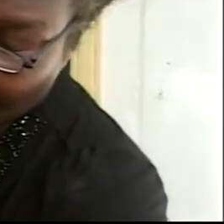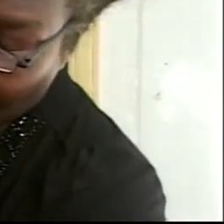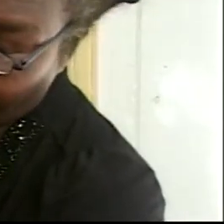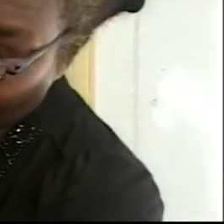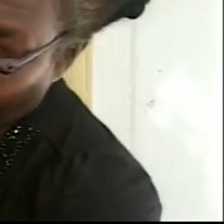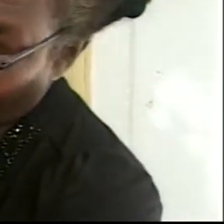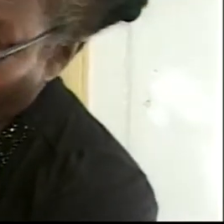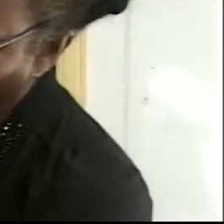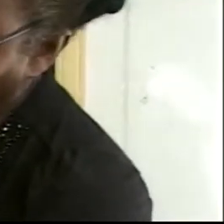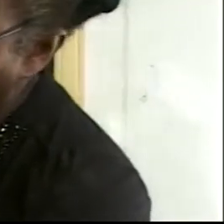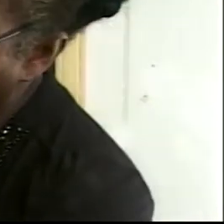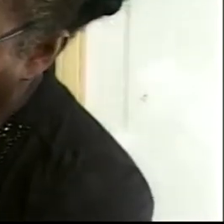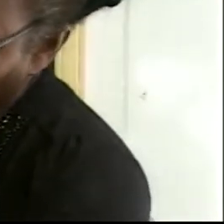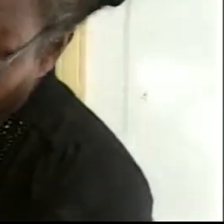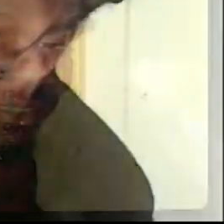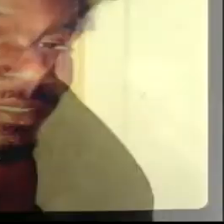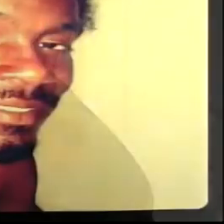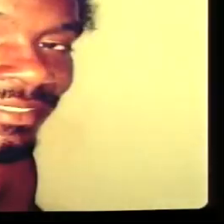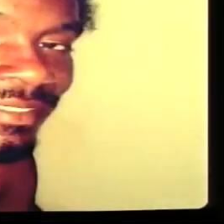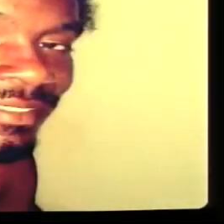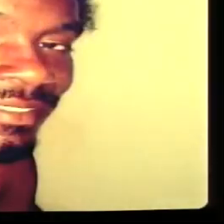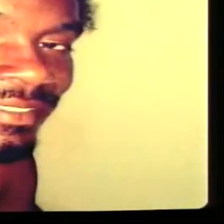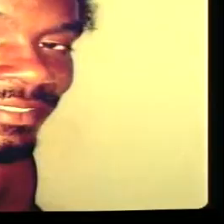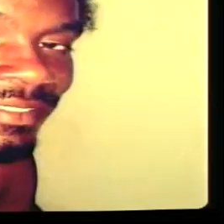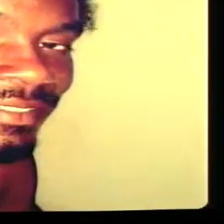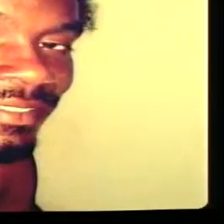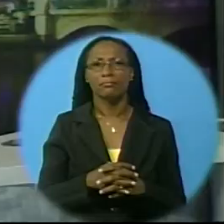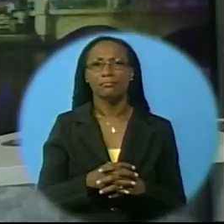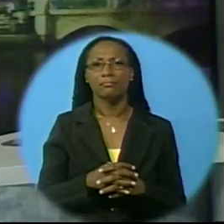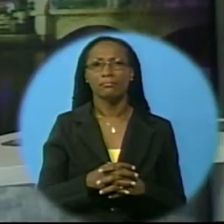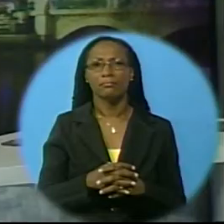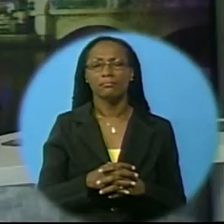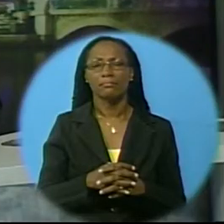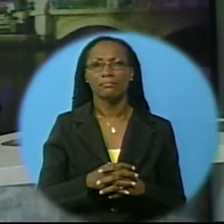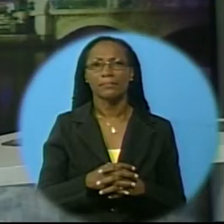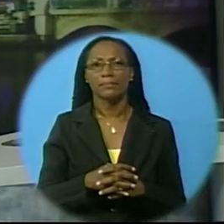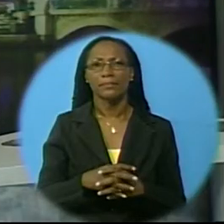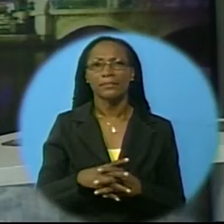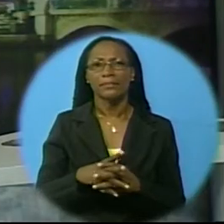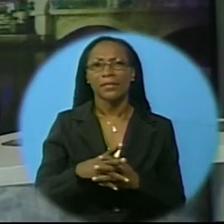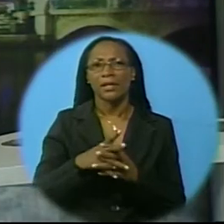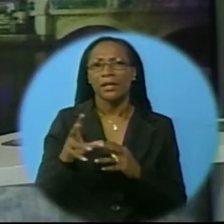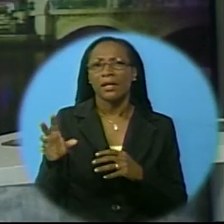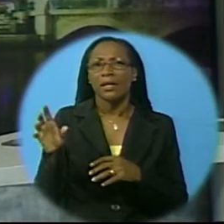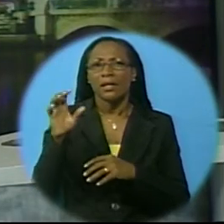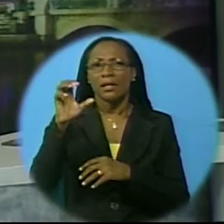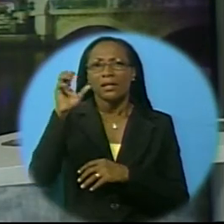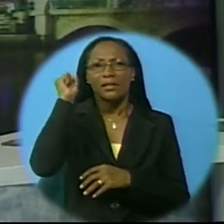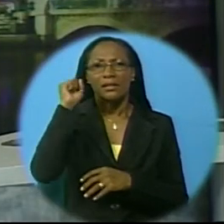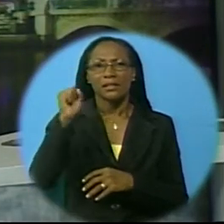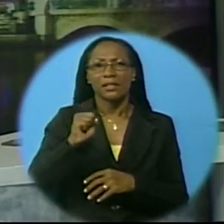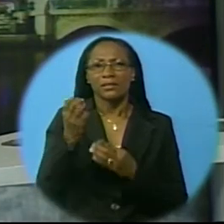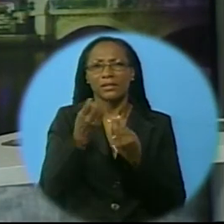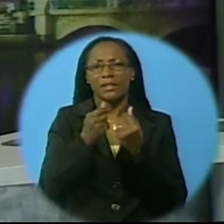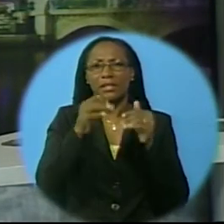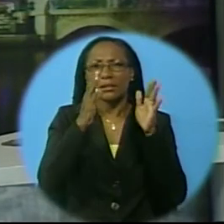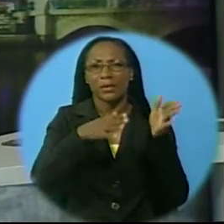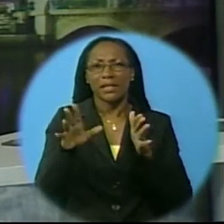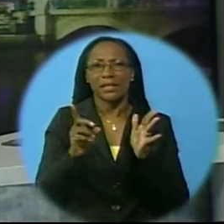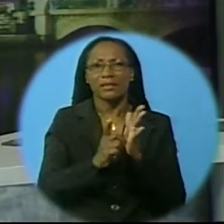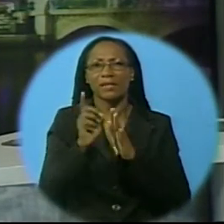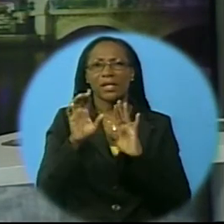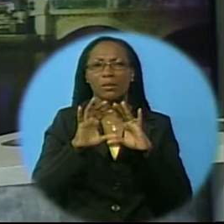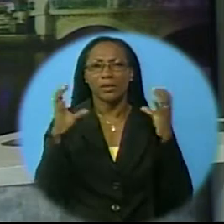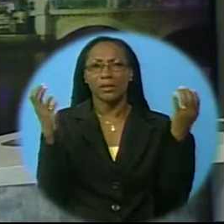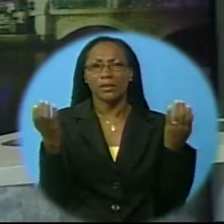from my child. Ryan Broom, CBC News. Ryan, thanks. Meanwhile, the Silver Sands Planning and Development Committee